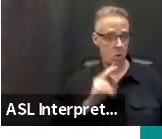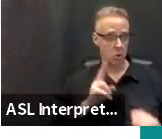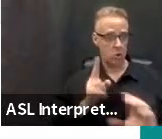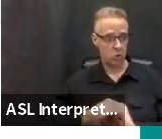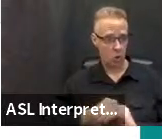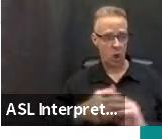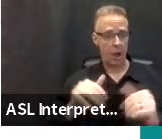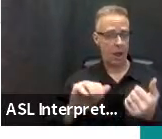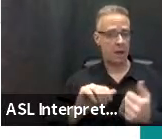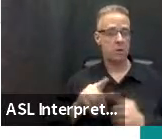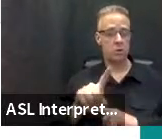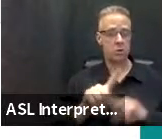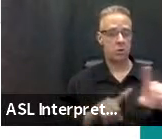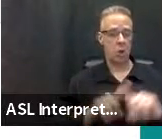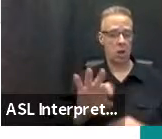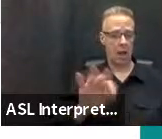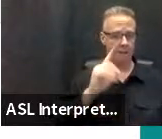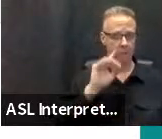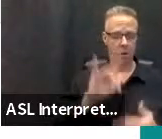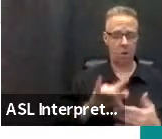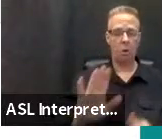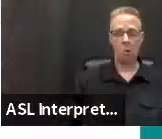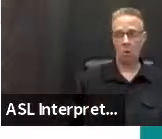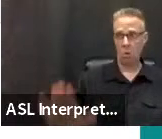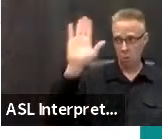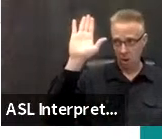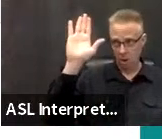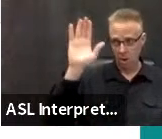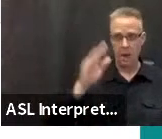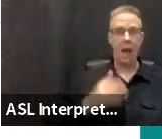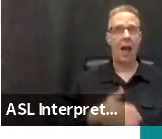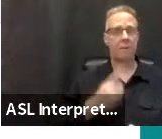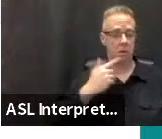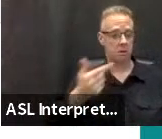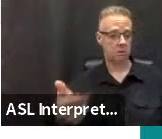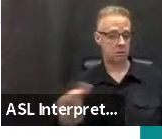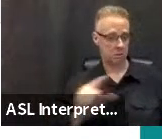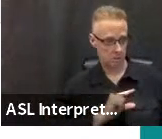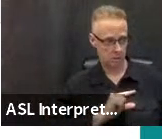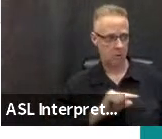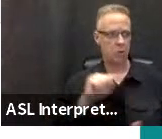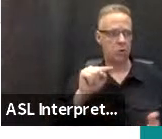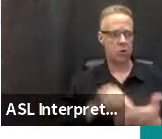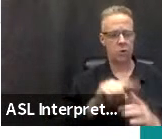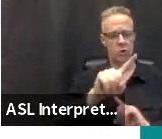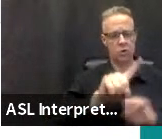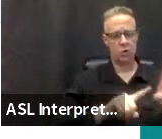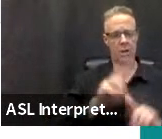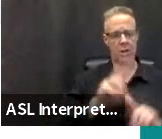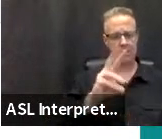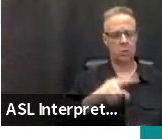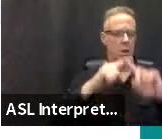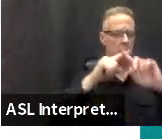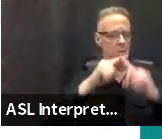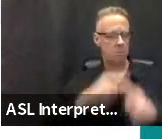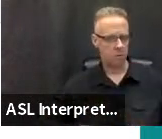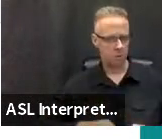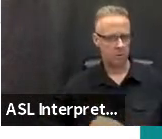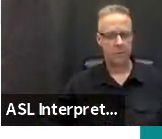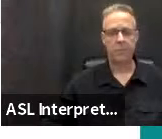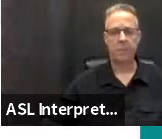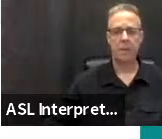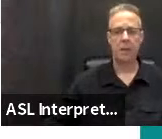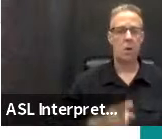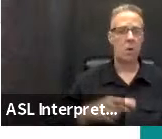to raise your hand. And after invited to speak, dial *6 to unmute yourself. And please keep your audio on mute when not